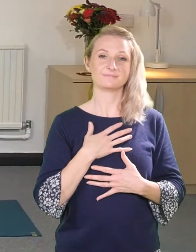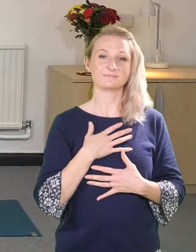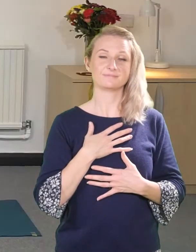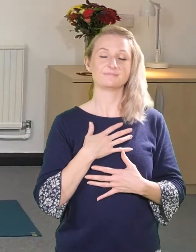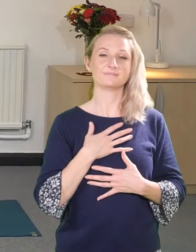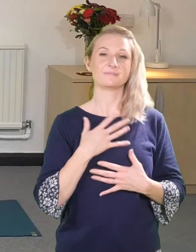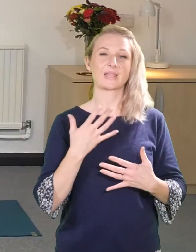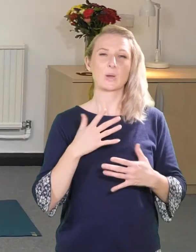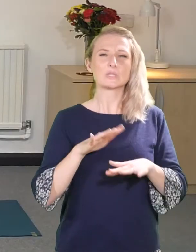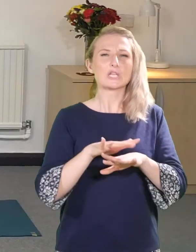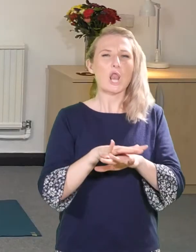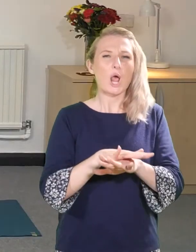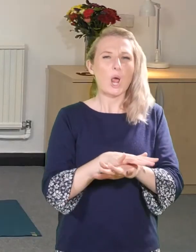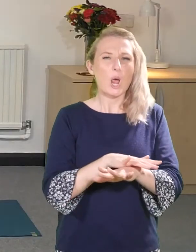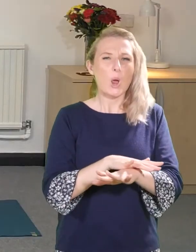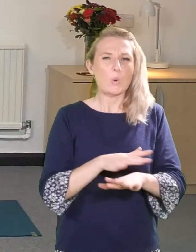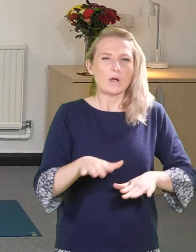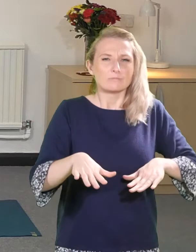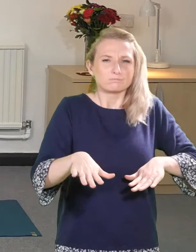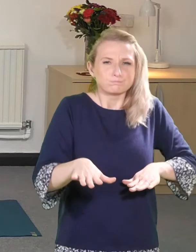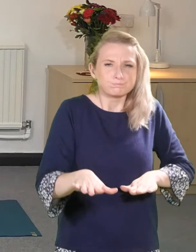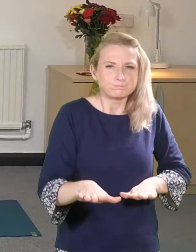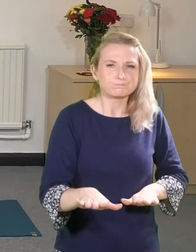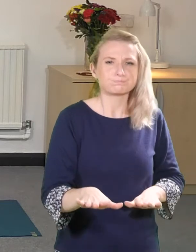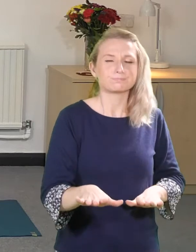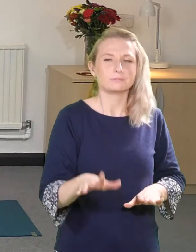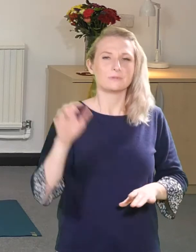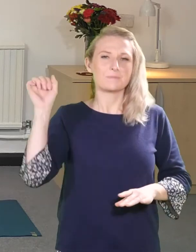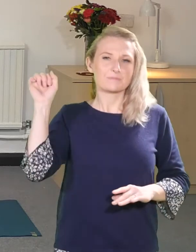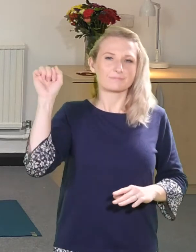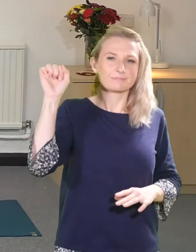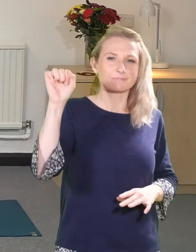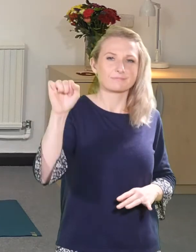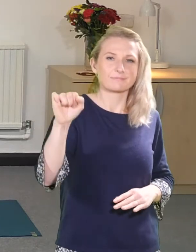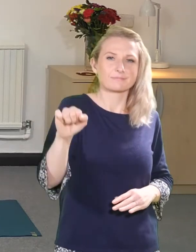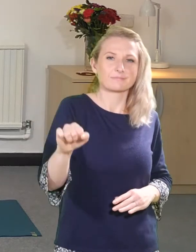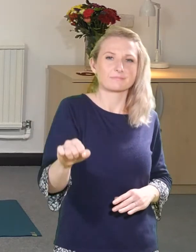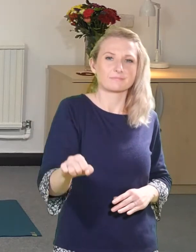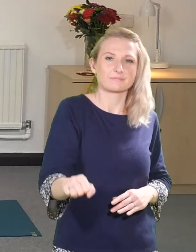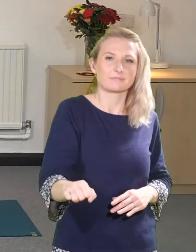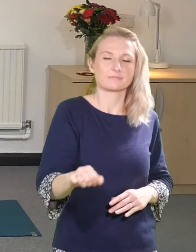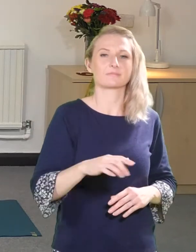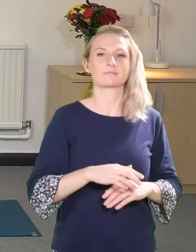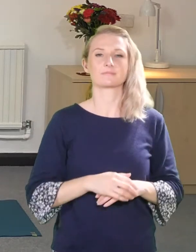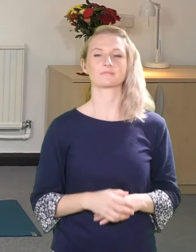And now slowly pressing the feet down into the floor, bring your body forwards into the humble warrior.